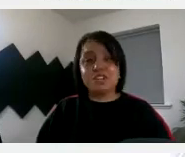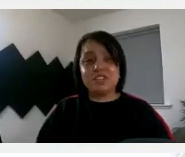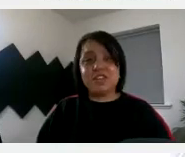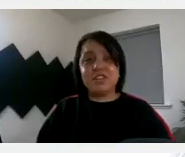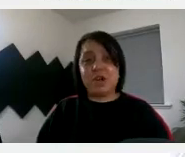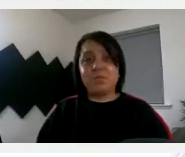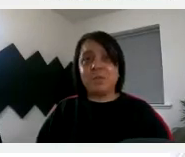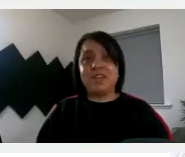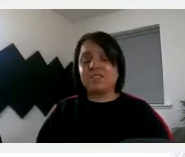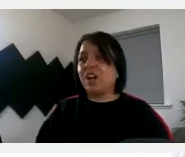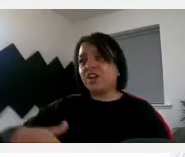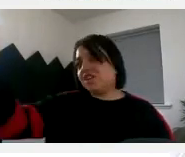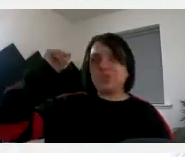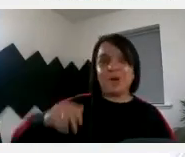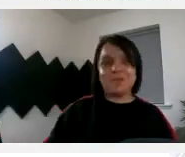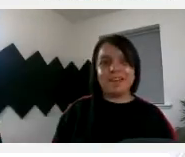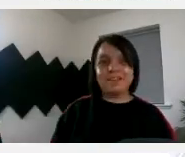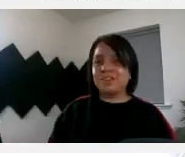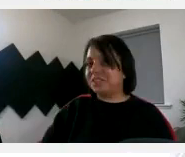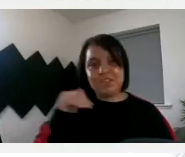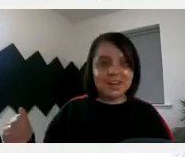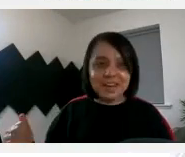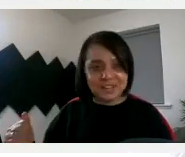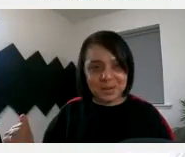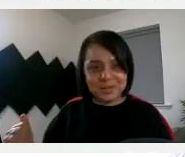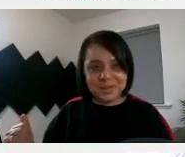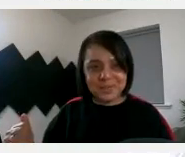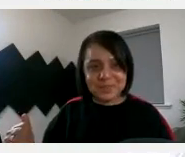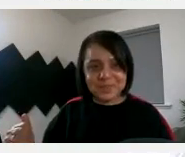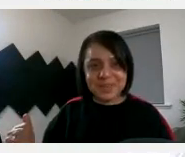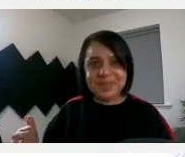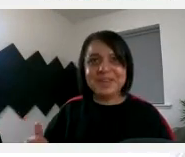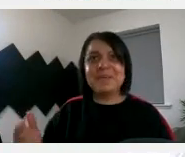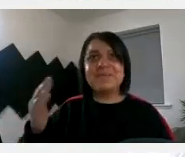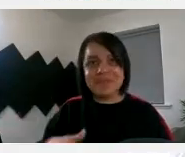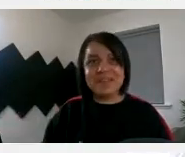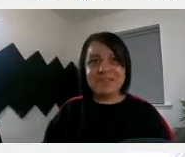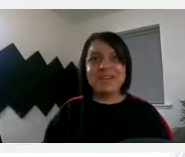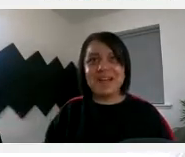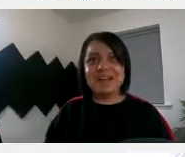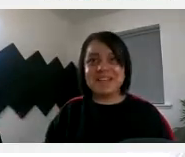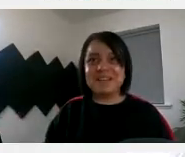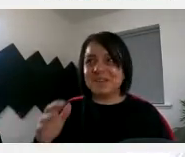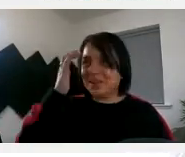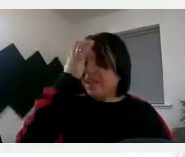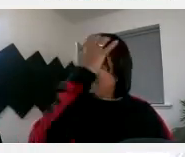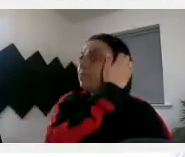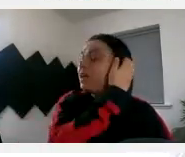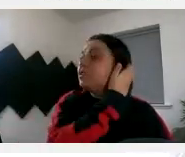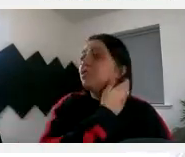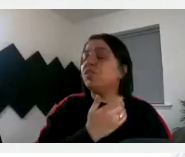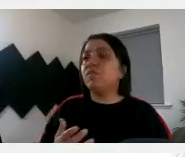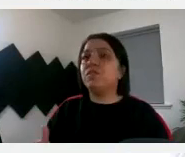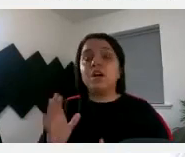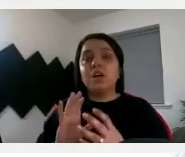recruiter doesn't give you the job, don't be like, oh, you're such a waste man, you're definitely not going to get the job. So you got to be very careful in how you say stuff. It's best